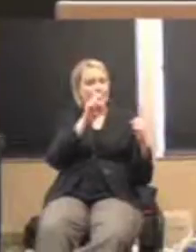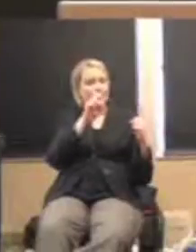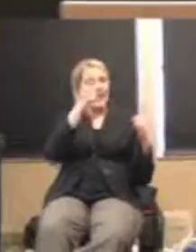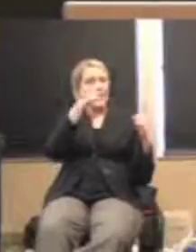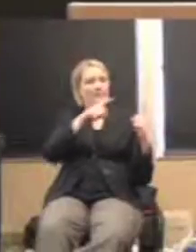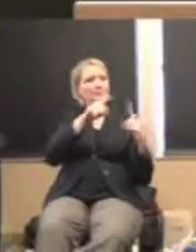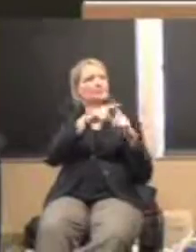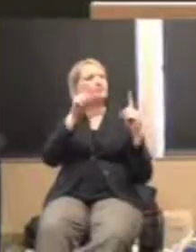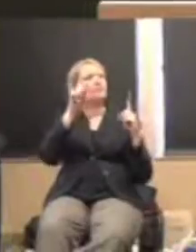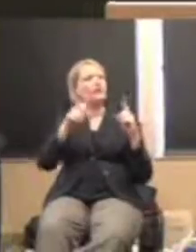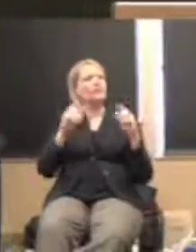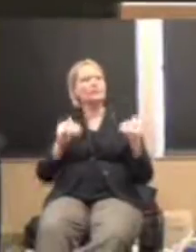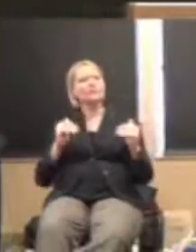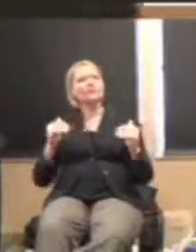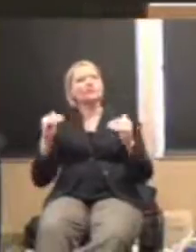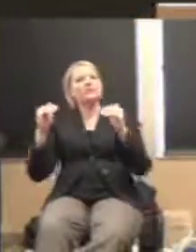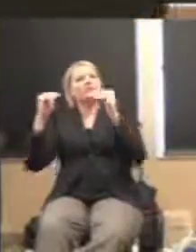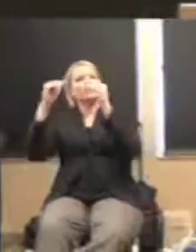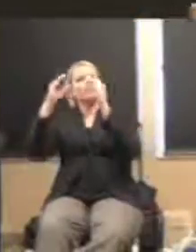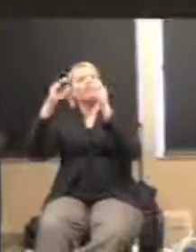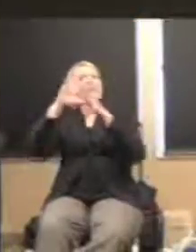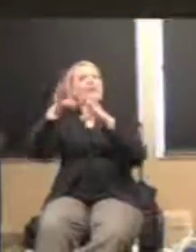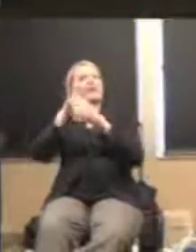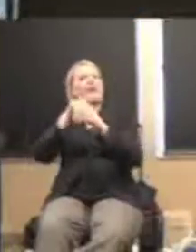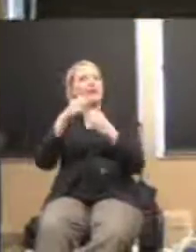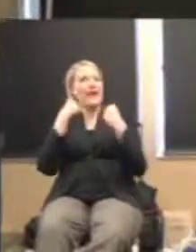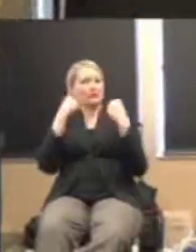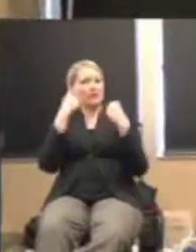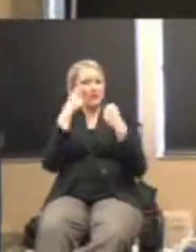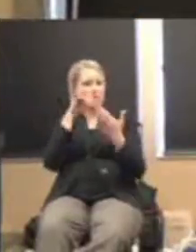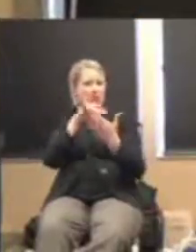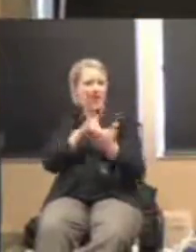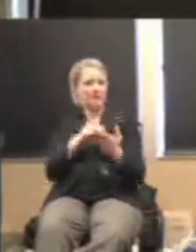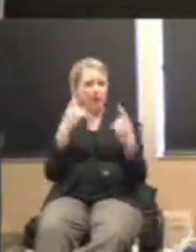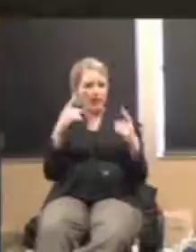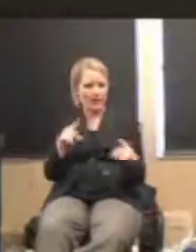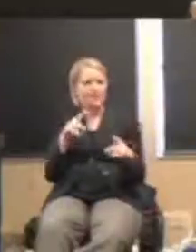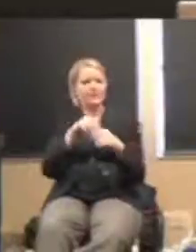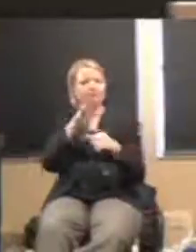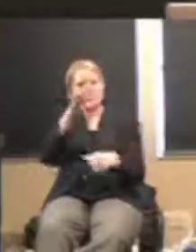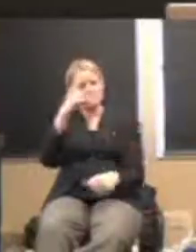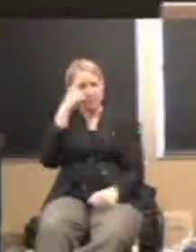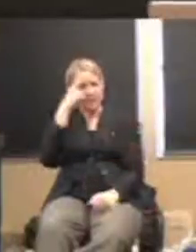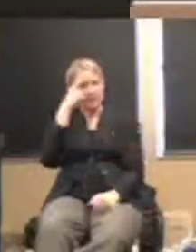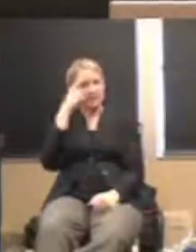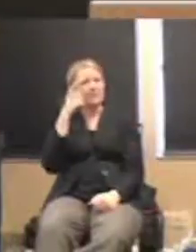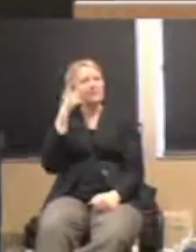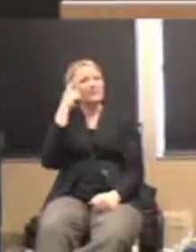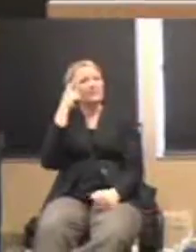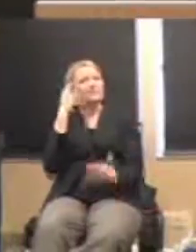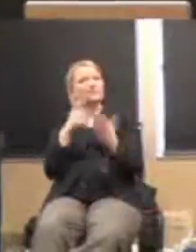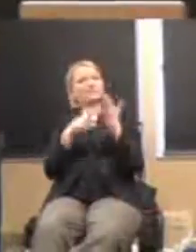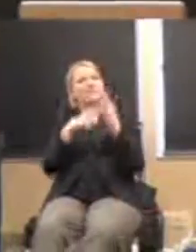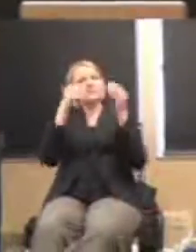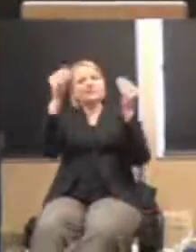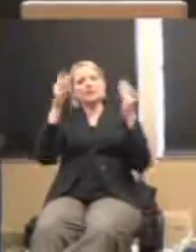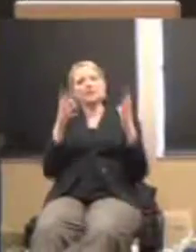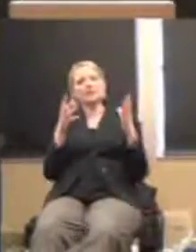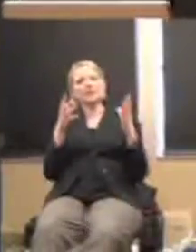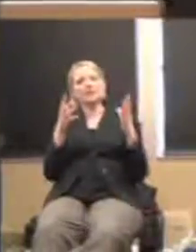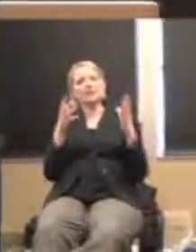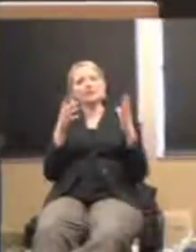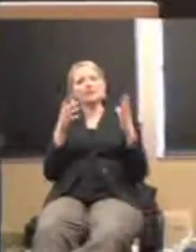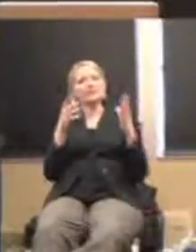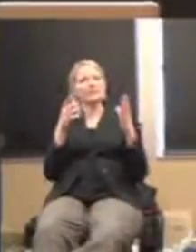certain point within exercise for endorphin release to happen in your brain. I think sometimes teachers fall into